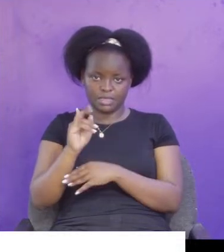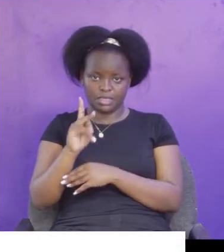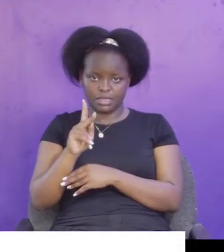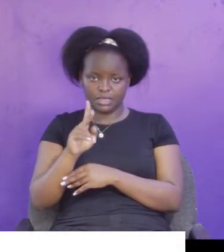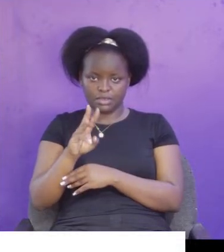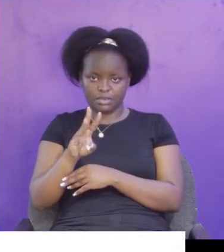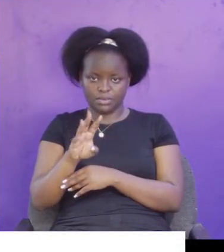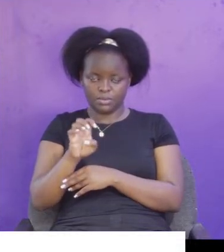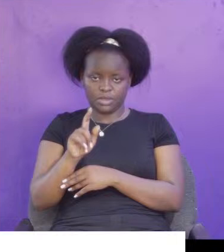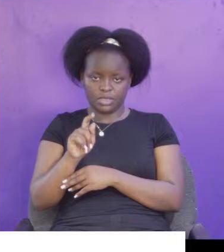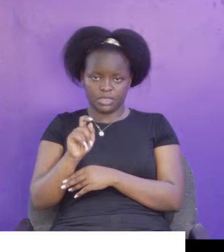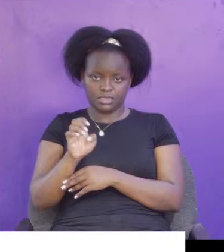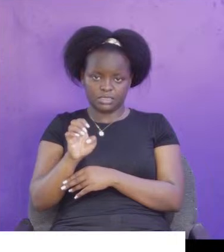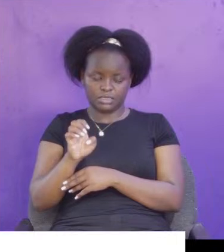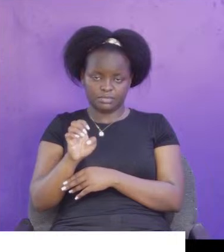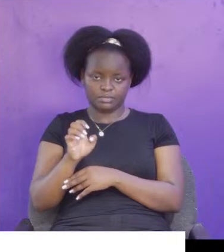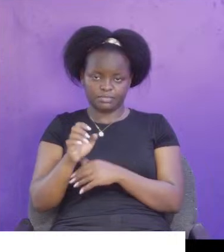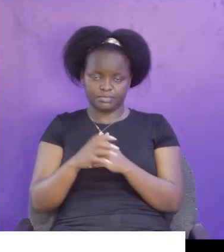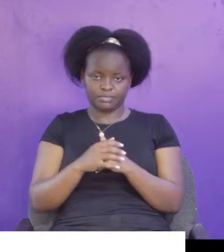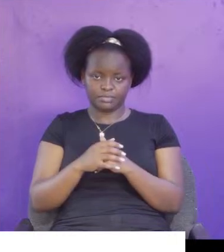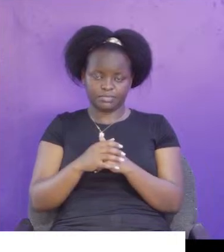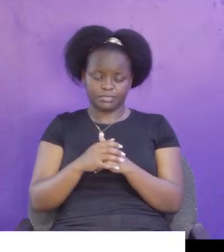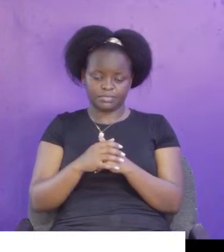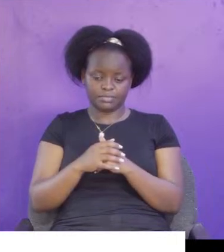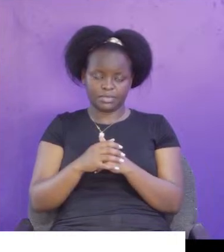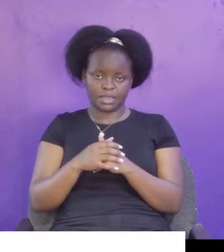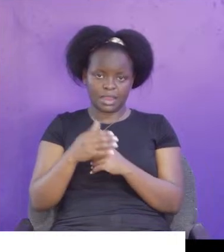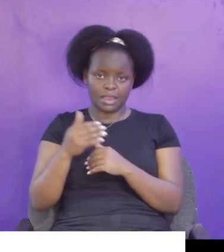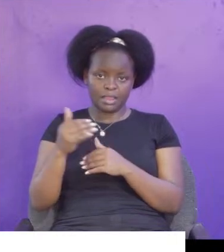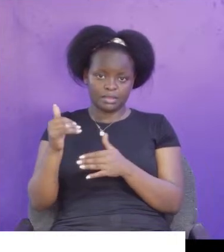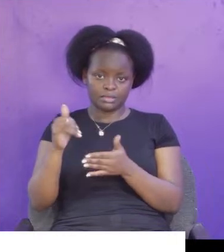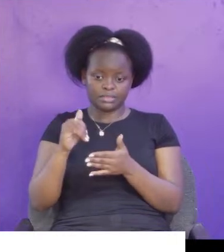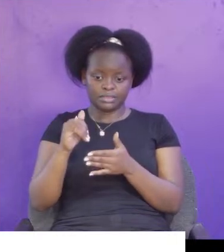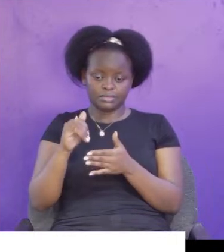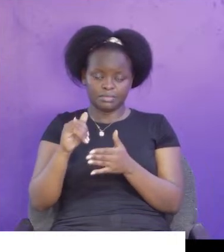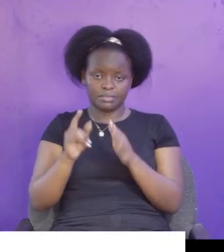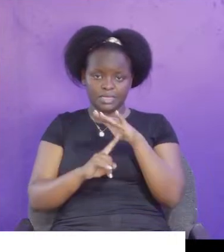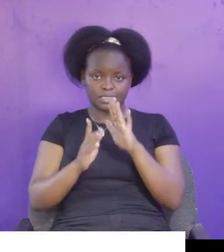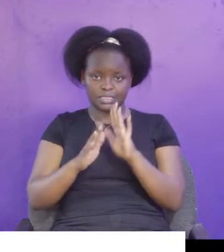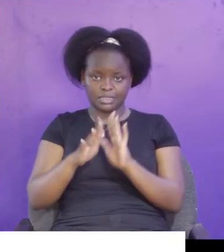Mohamed Thabiti, Foreign Minister of Tanzania, is present.